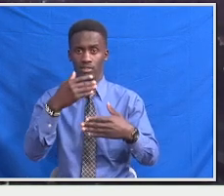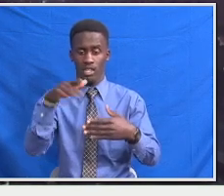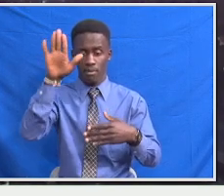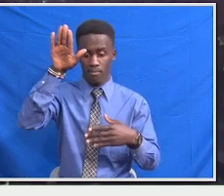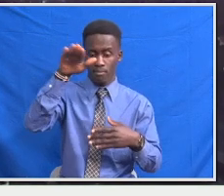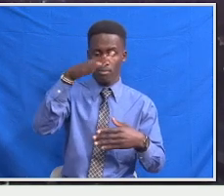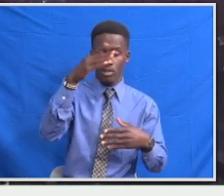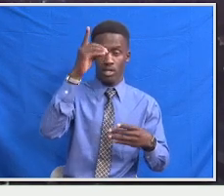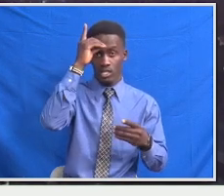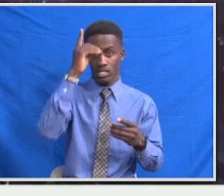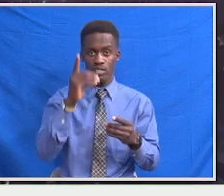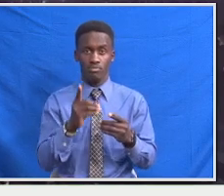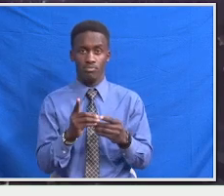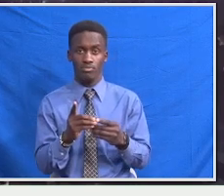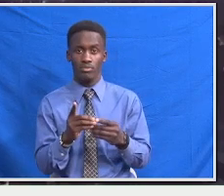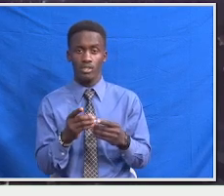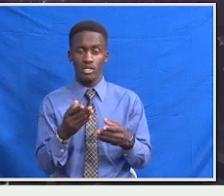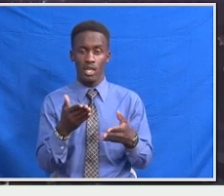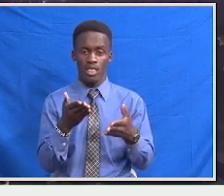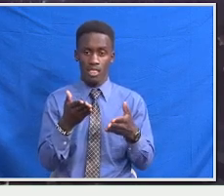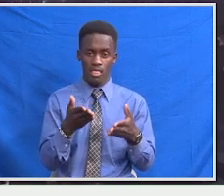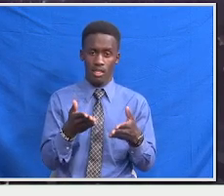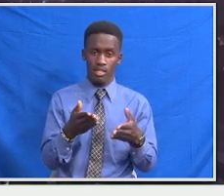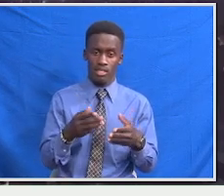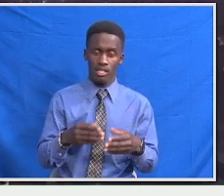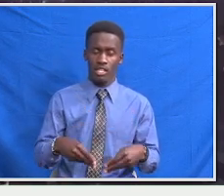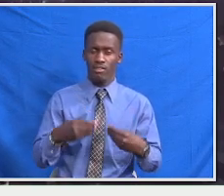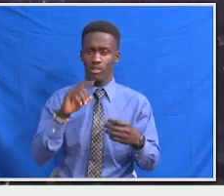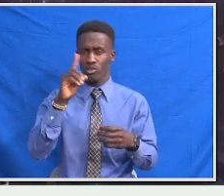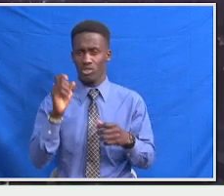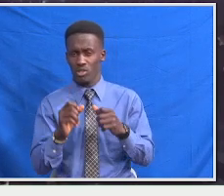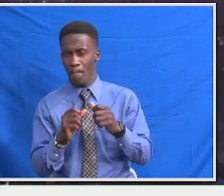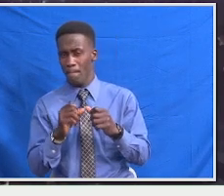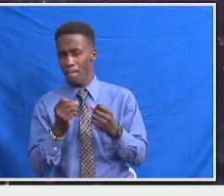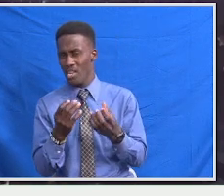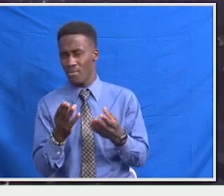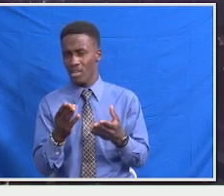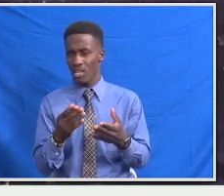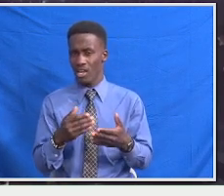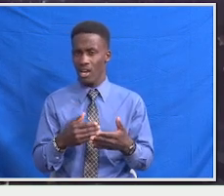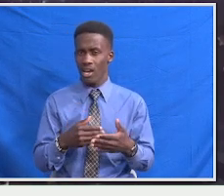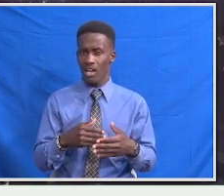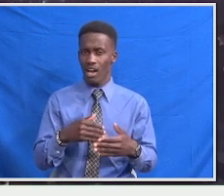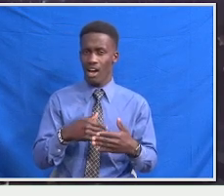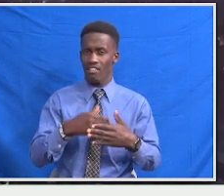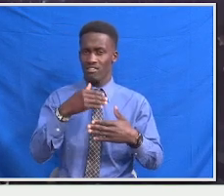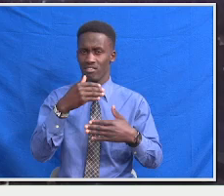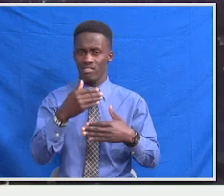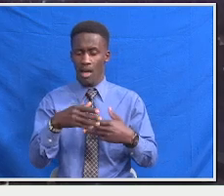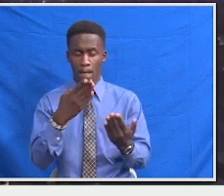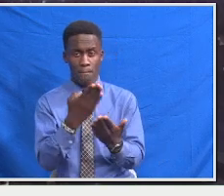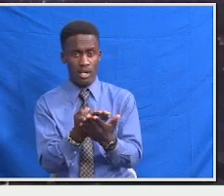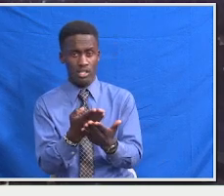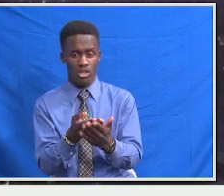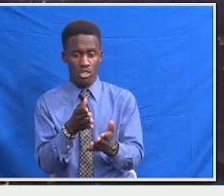says that this actually raises weighty constitutional questions. In an application filed at the High Court through his